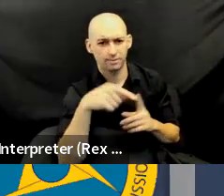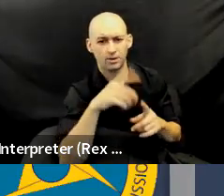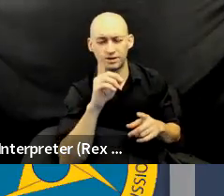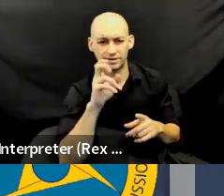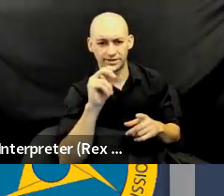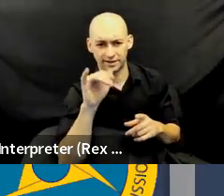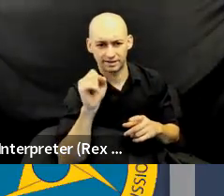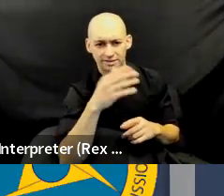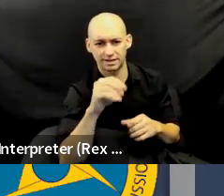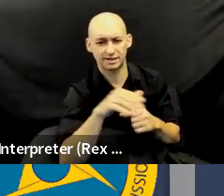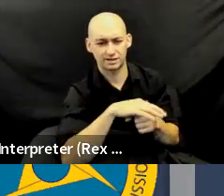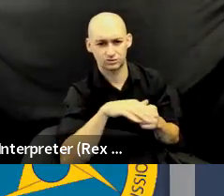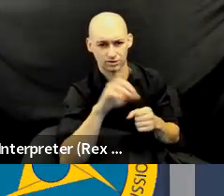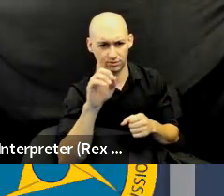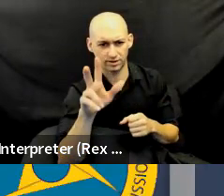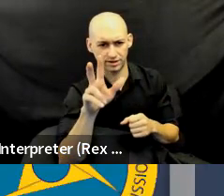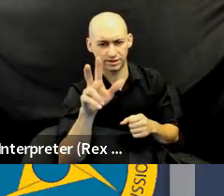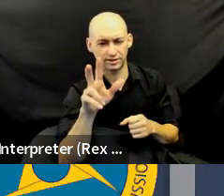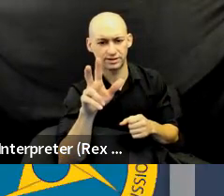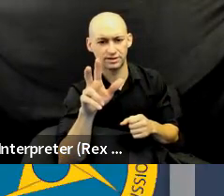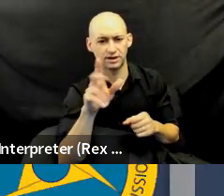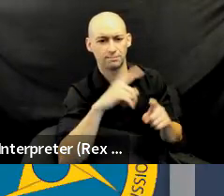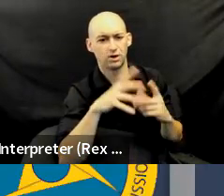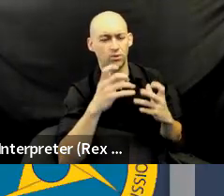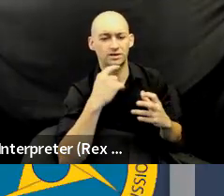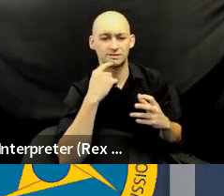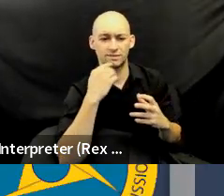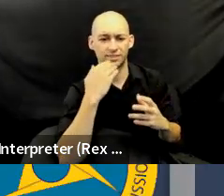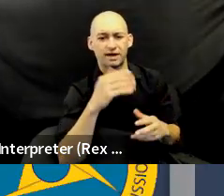3 director as well. Just want to thank them,